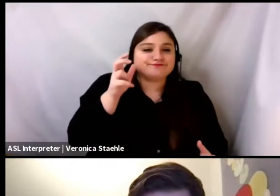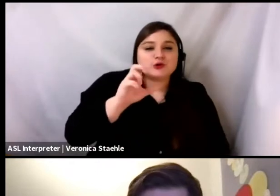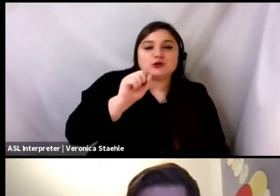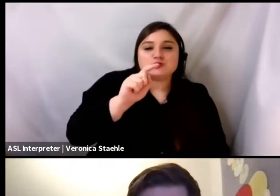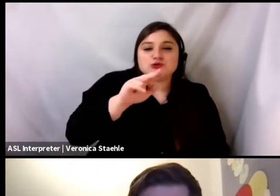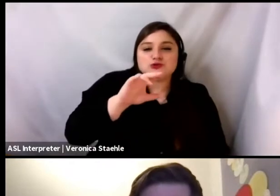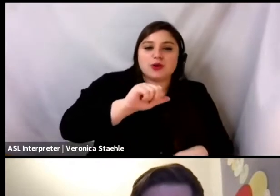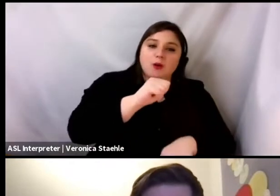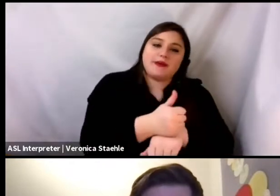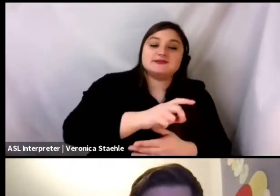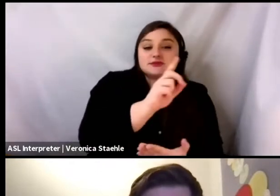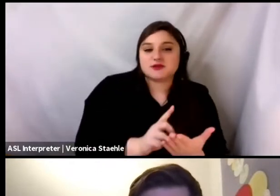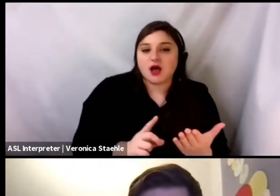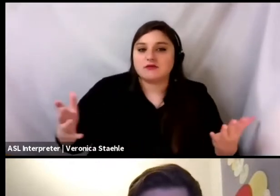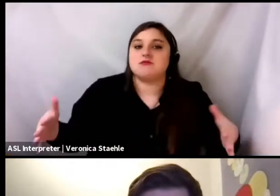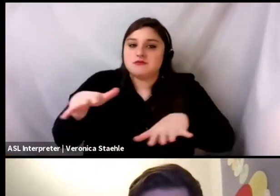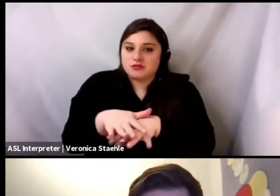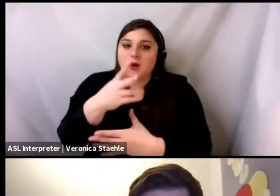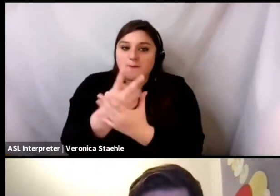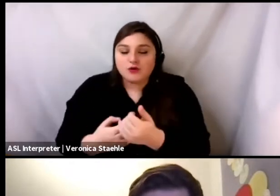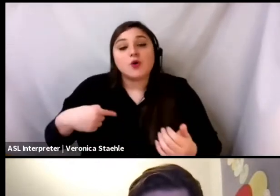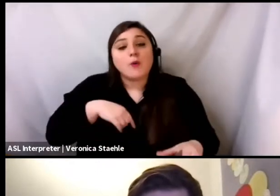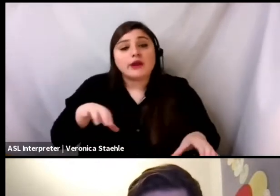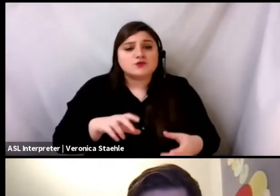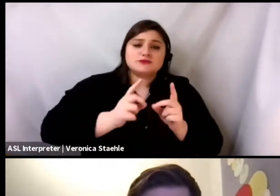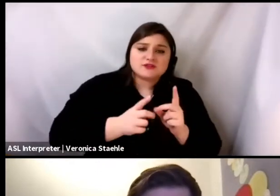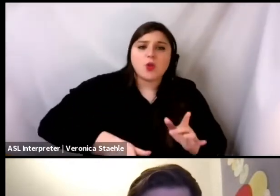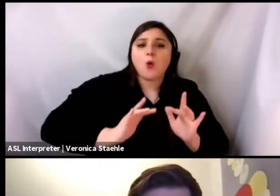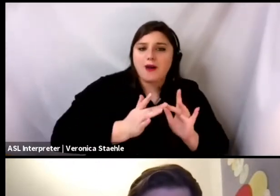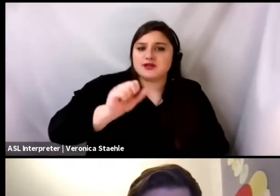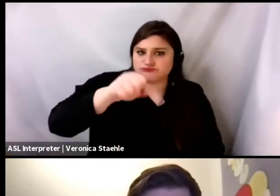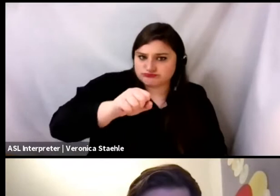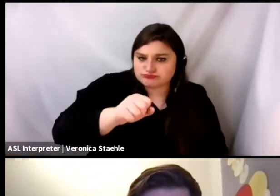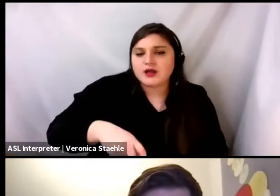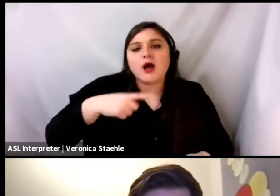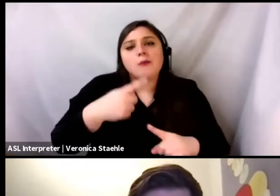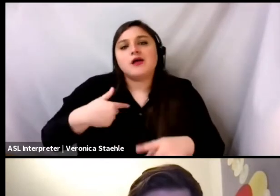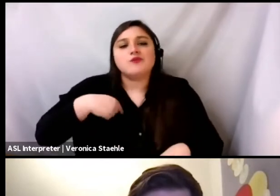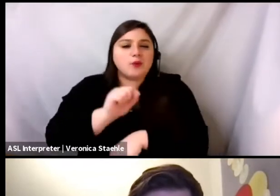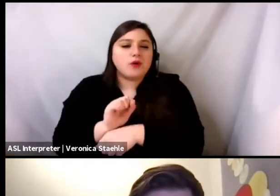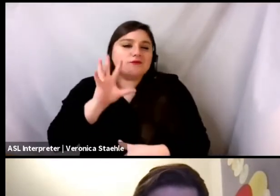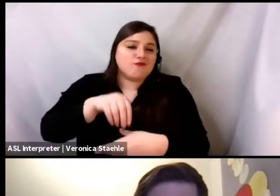experiment. So we do a lot of websites, digital stuff. We work a lot with cultural